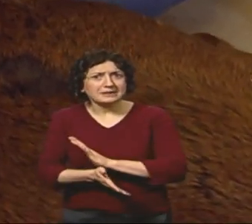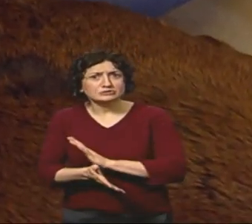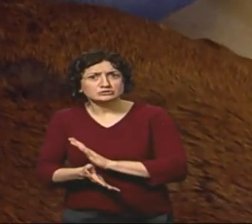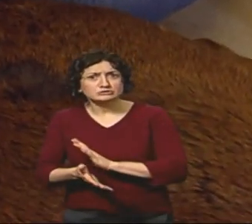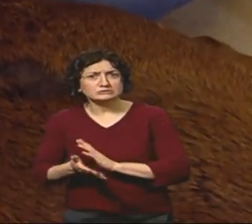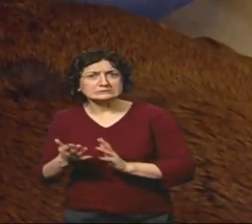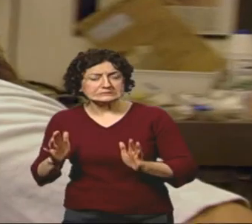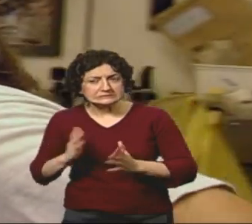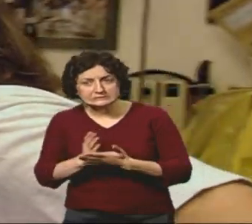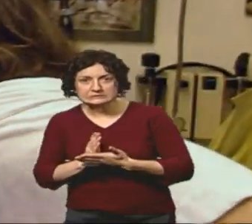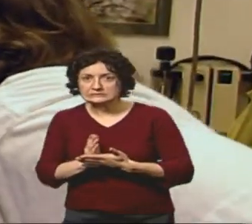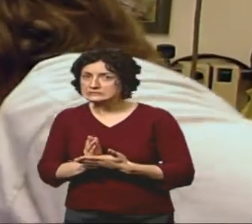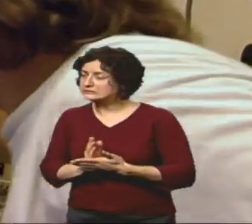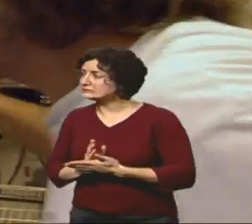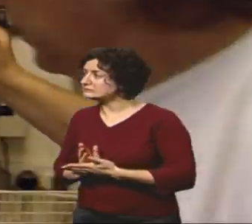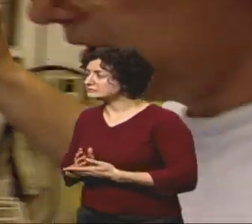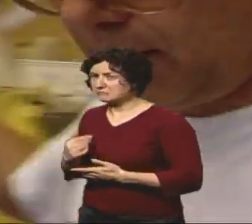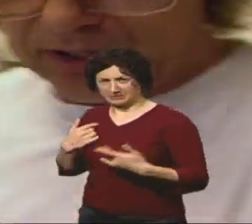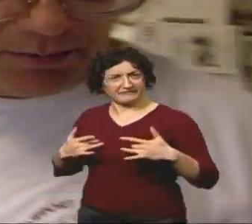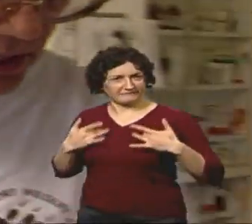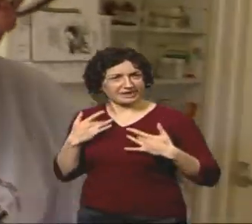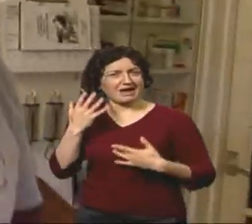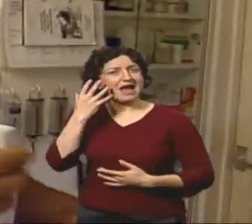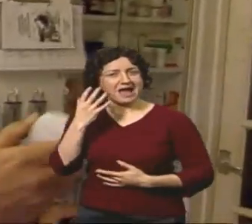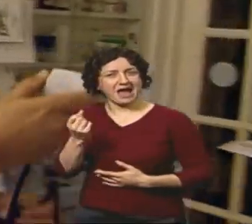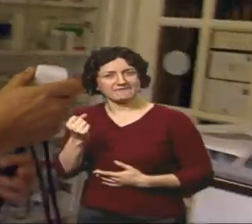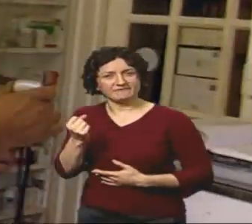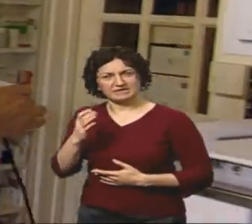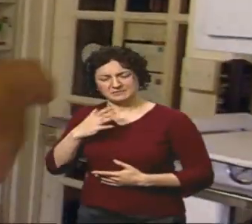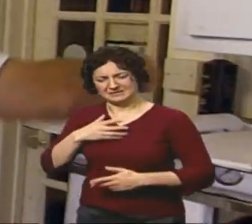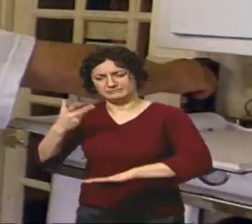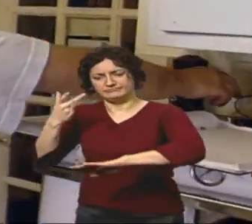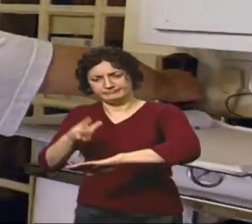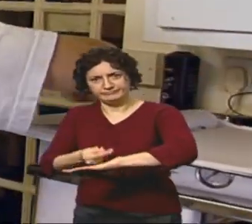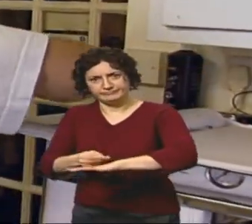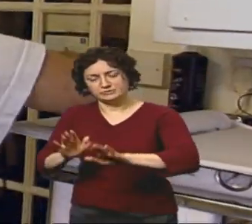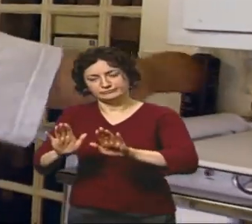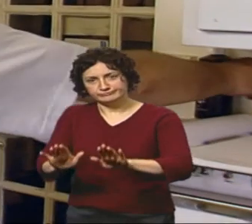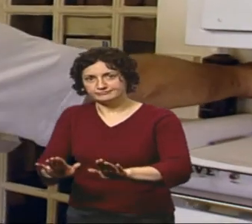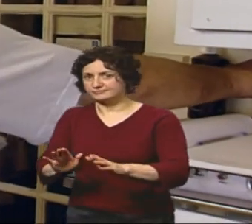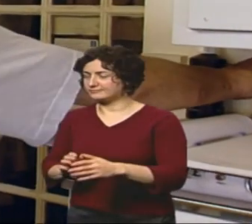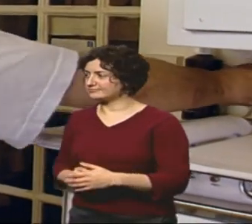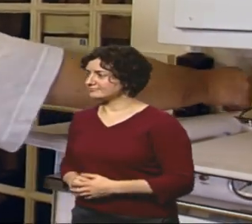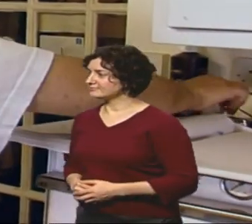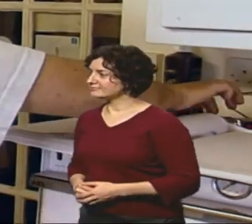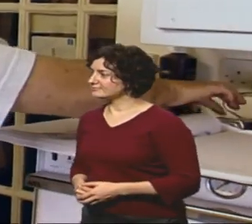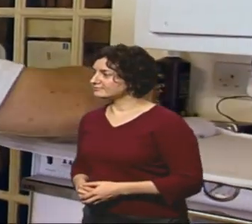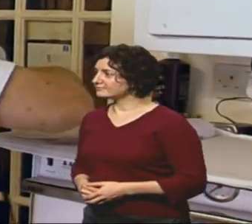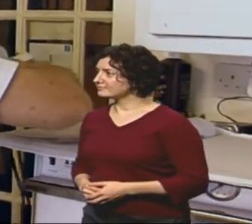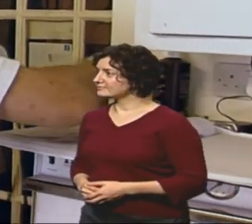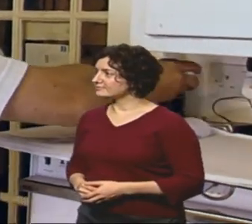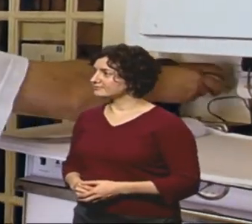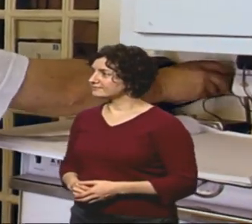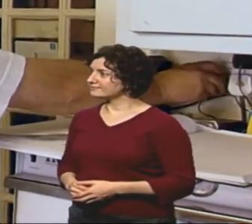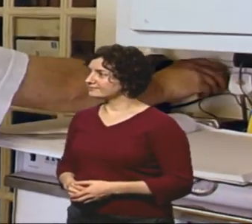Good fella. I'm pretty sure there's some pretty major damage to the pelvis, but we'll just get him stabilised to start with, see what's going on, get a drip